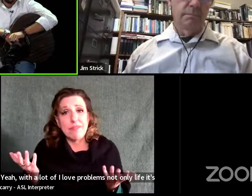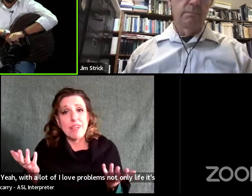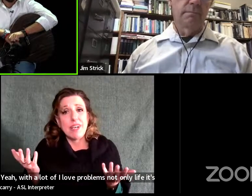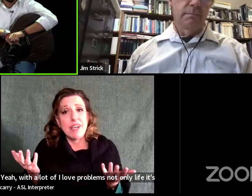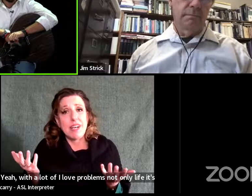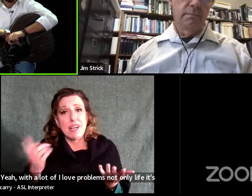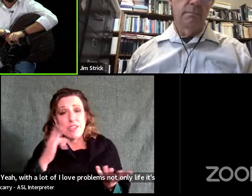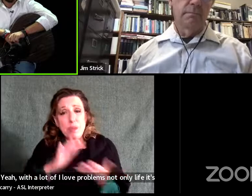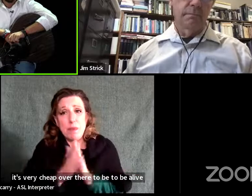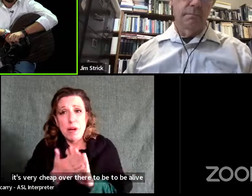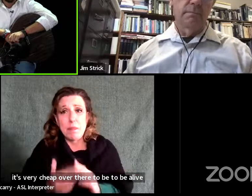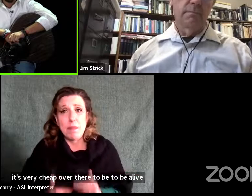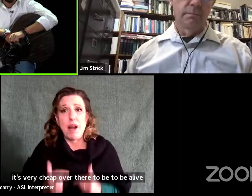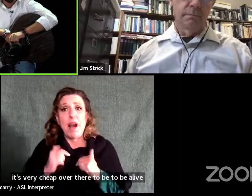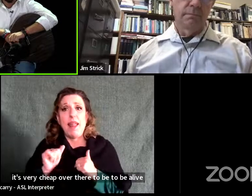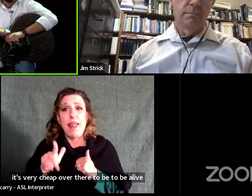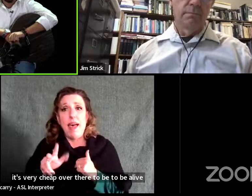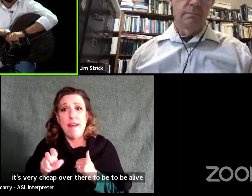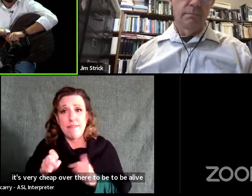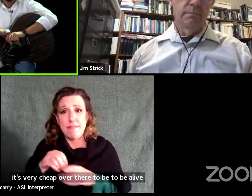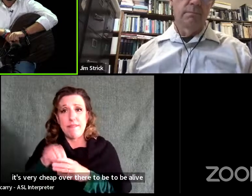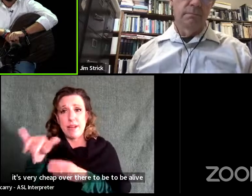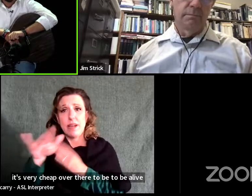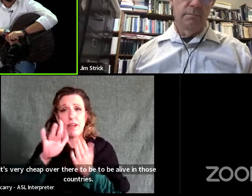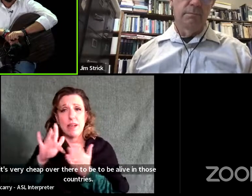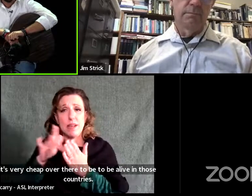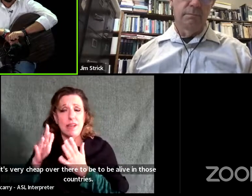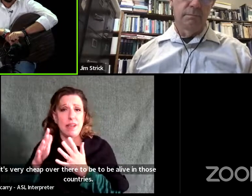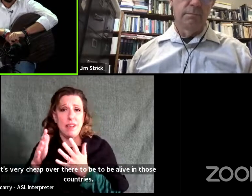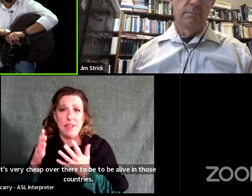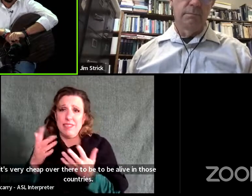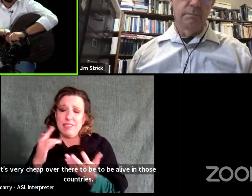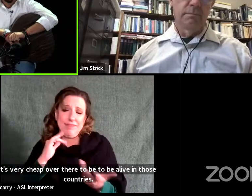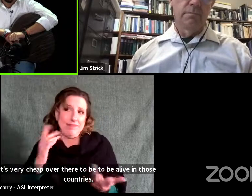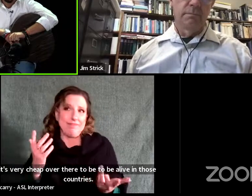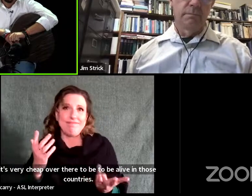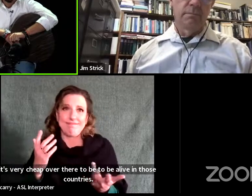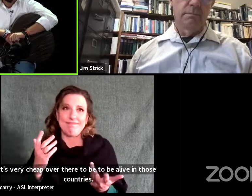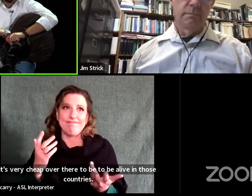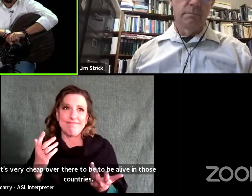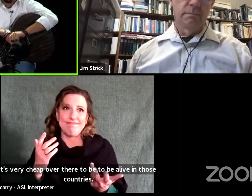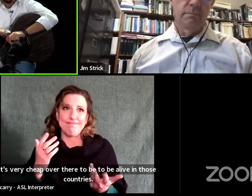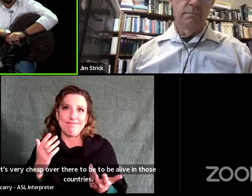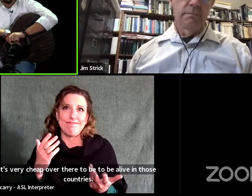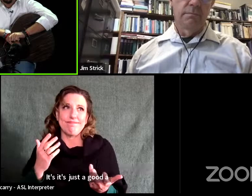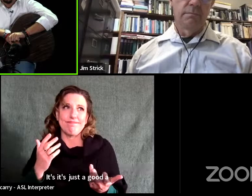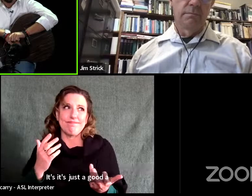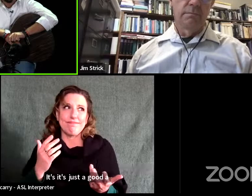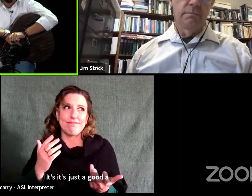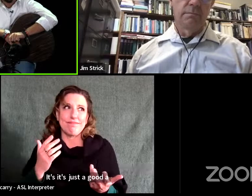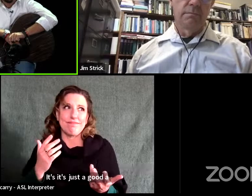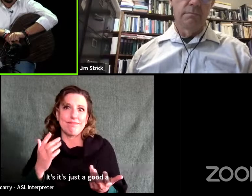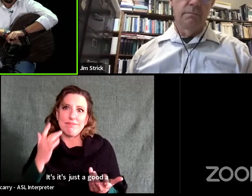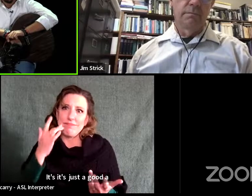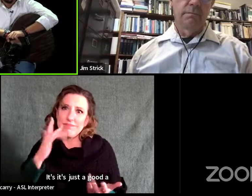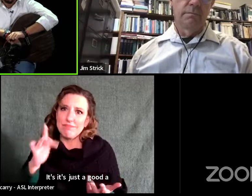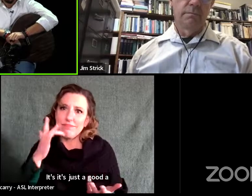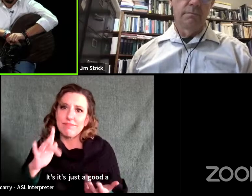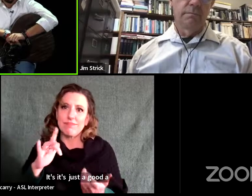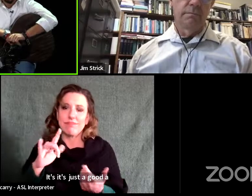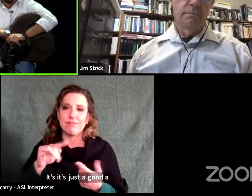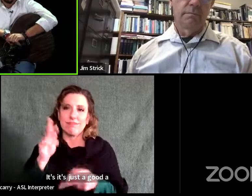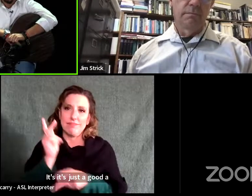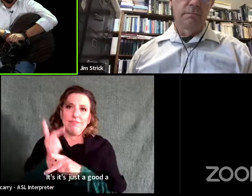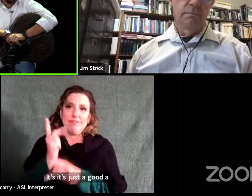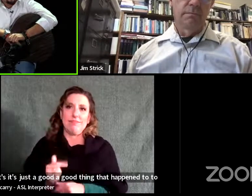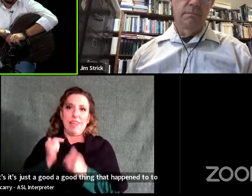To be alive in those countries, it's just a good thing that happened to